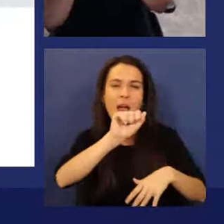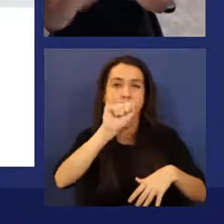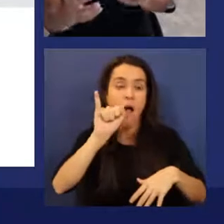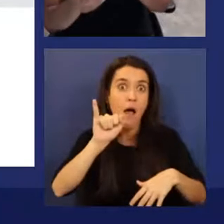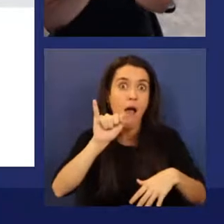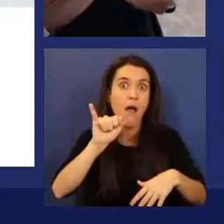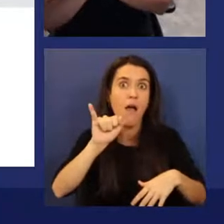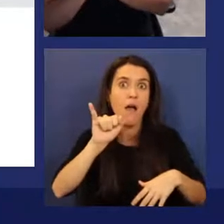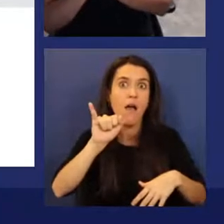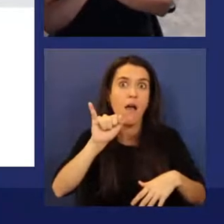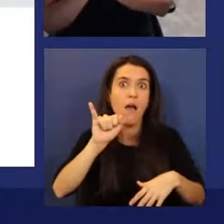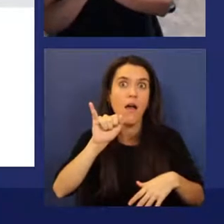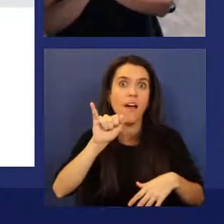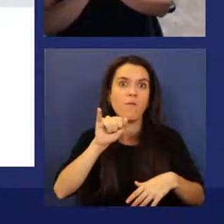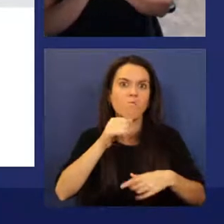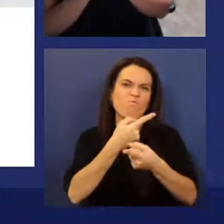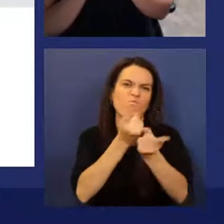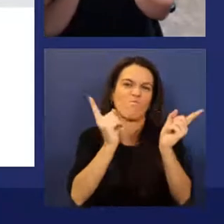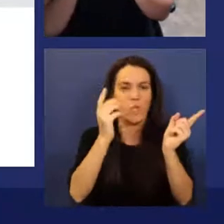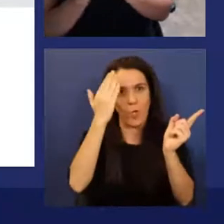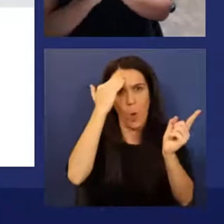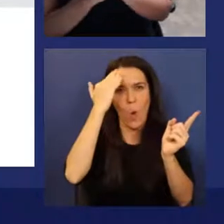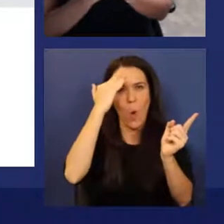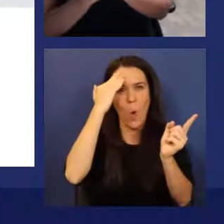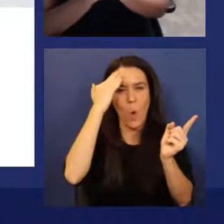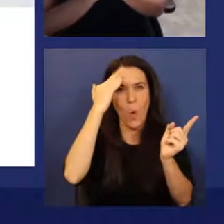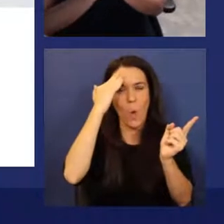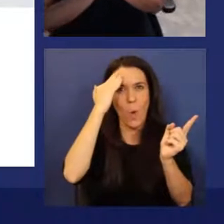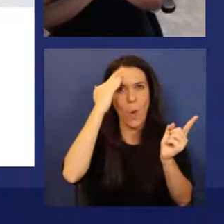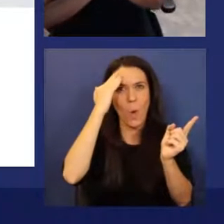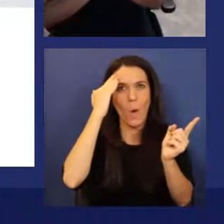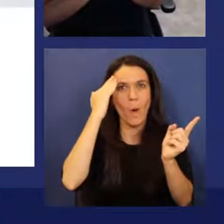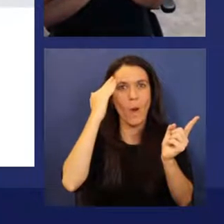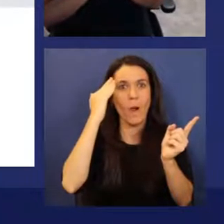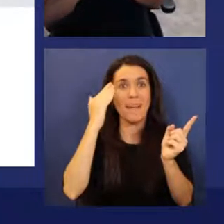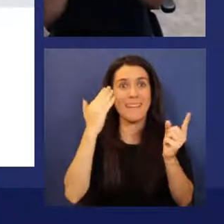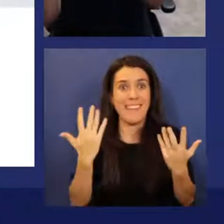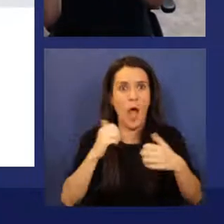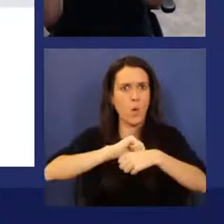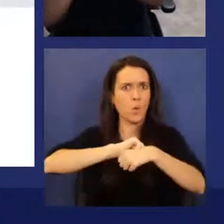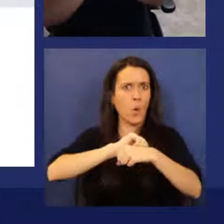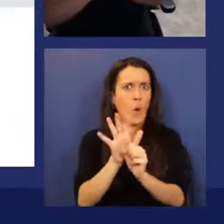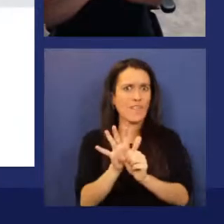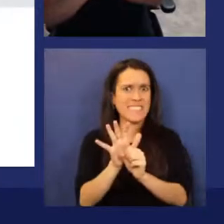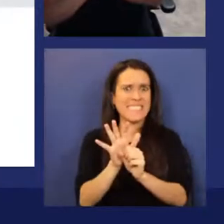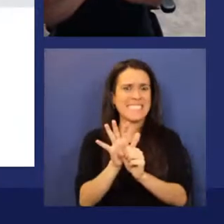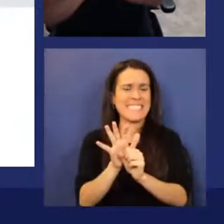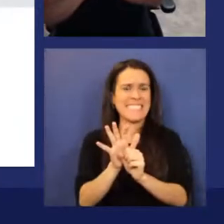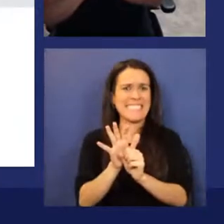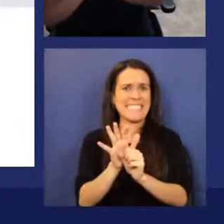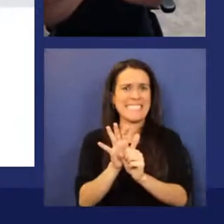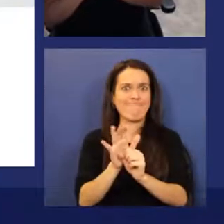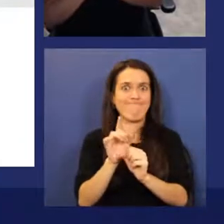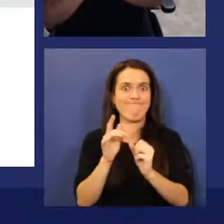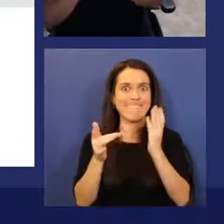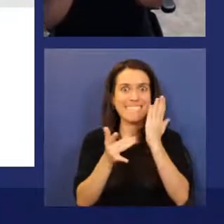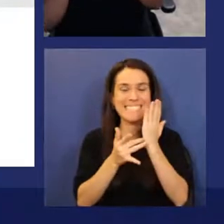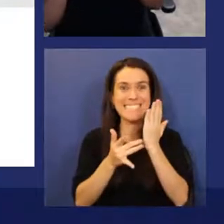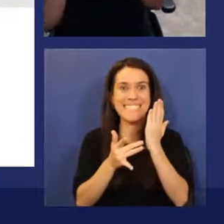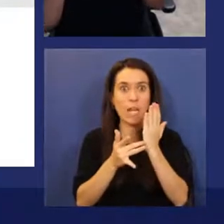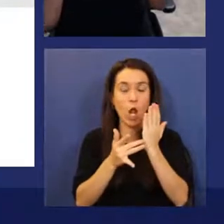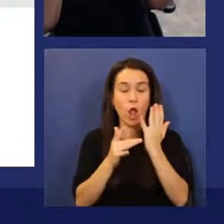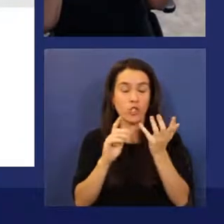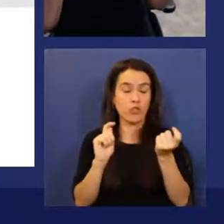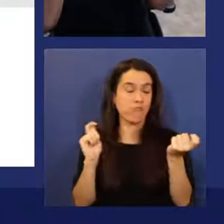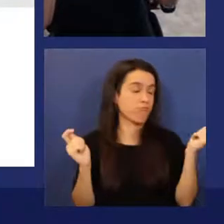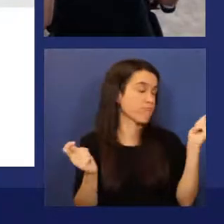I, as you all know, with the pandemic and with the technology shift that we are